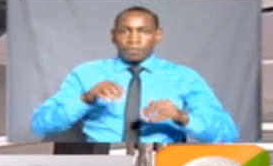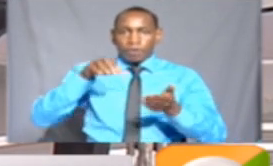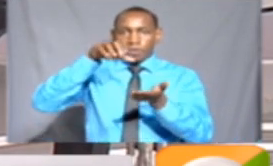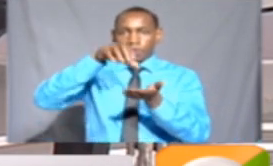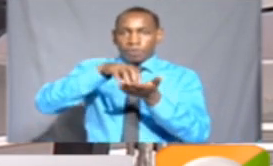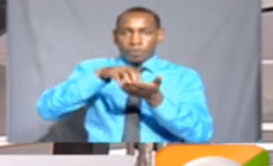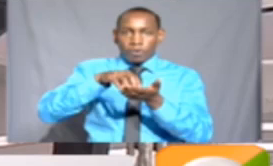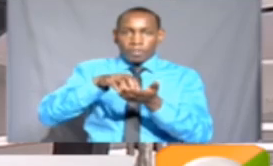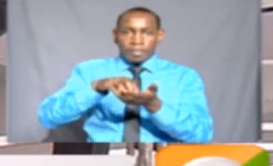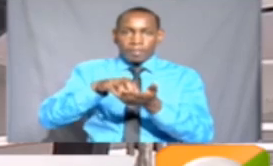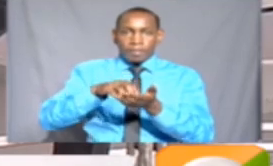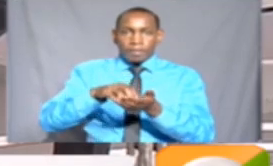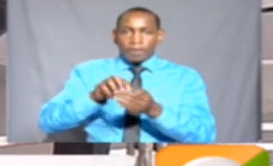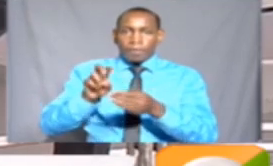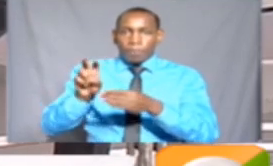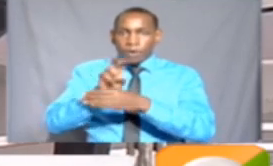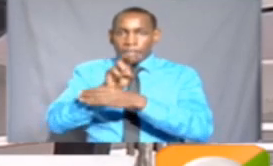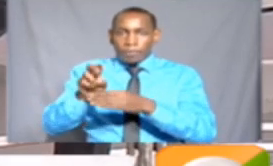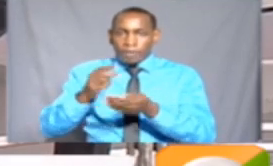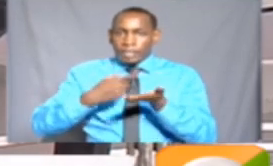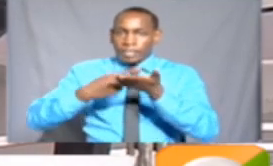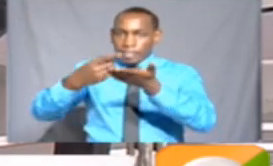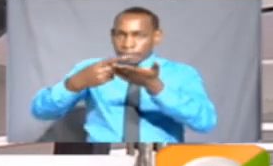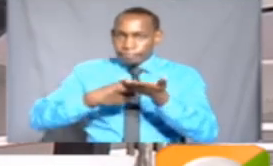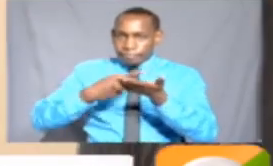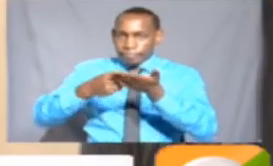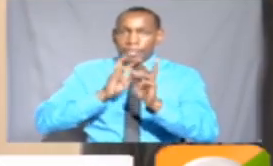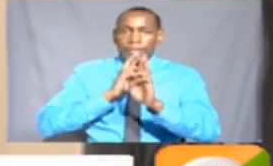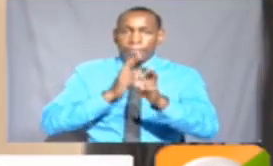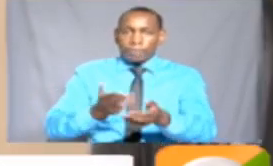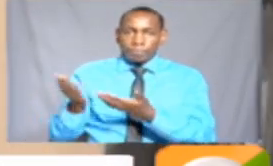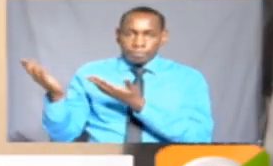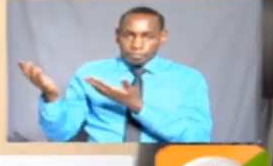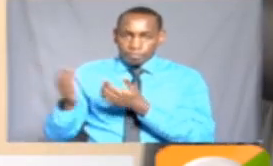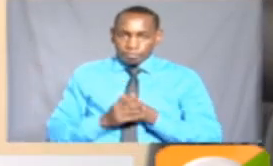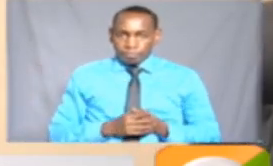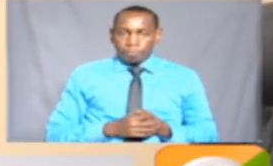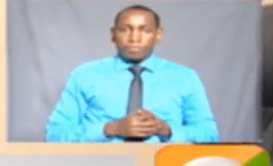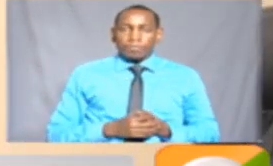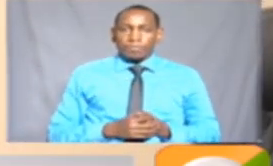the day listening to the deliberations. Here's his report.